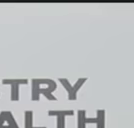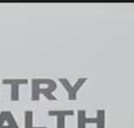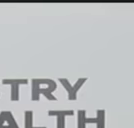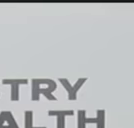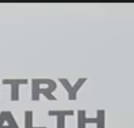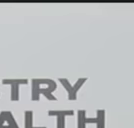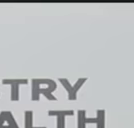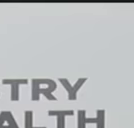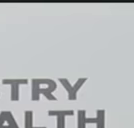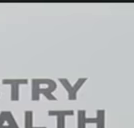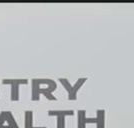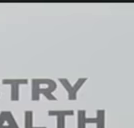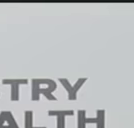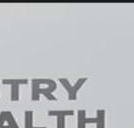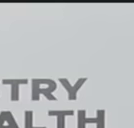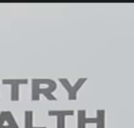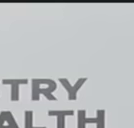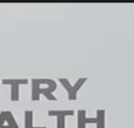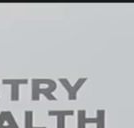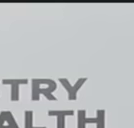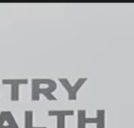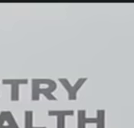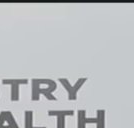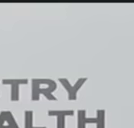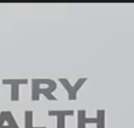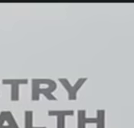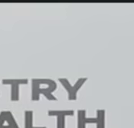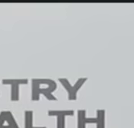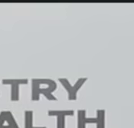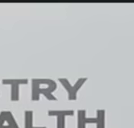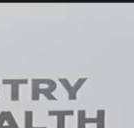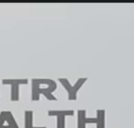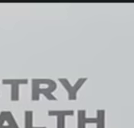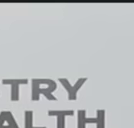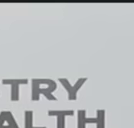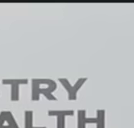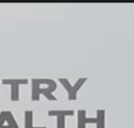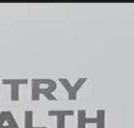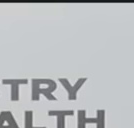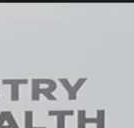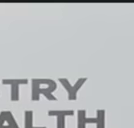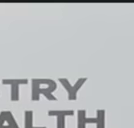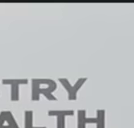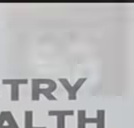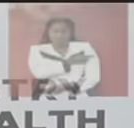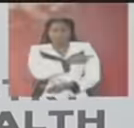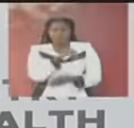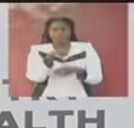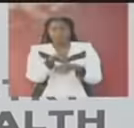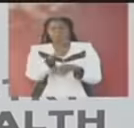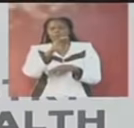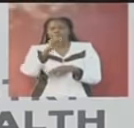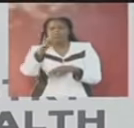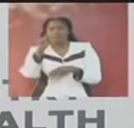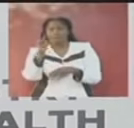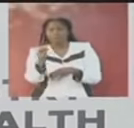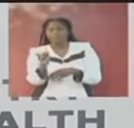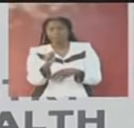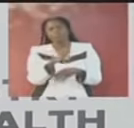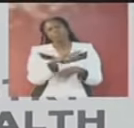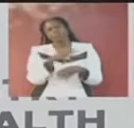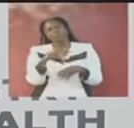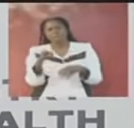time, we have patients at the Couva Medical and Multi-Training Facility,